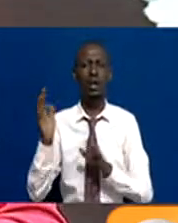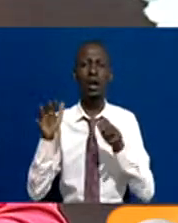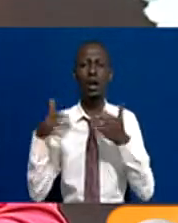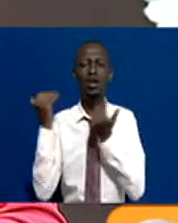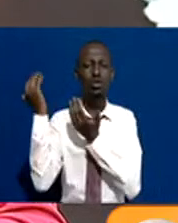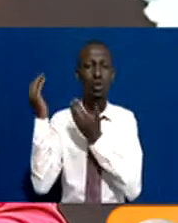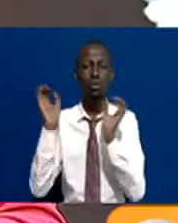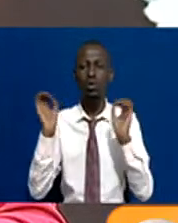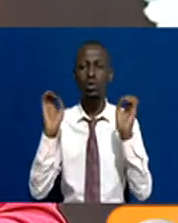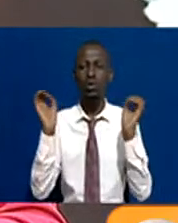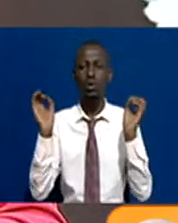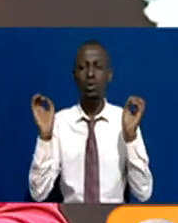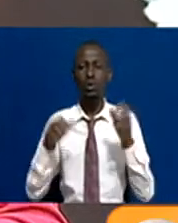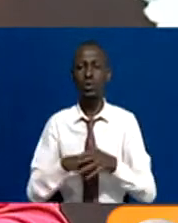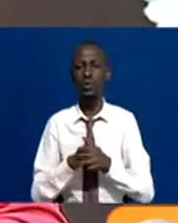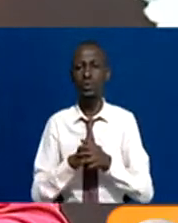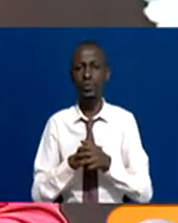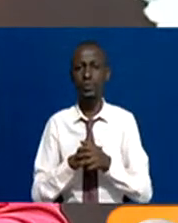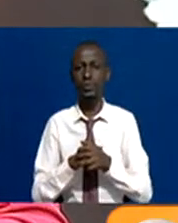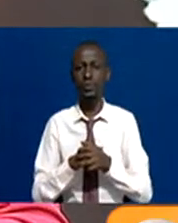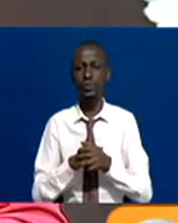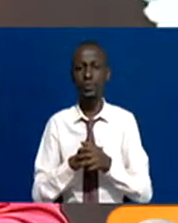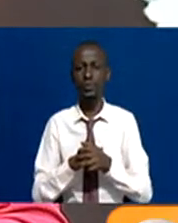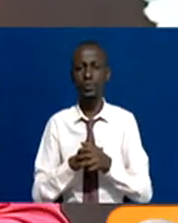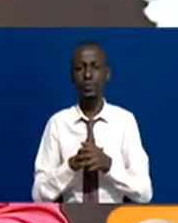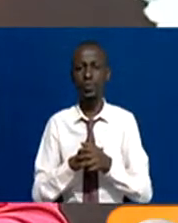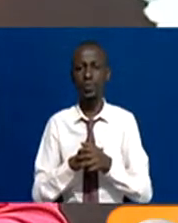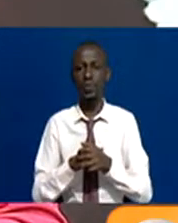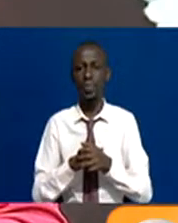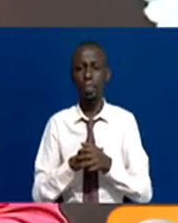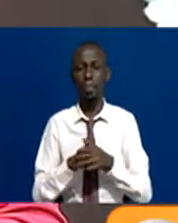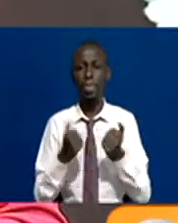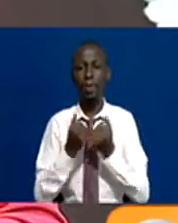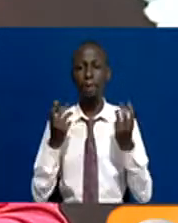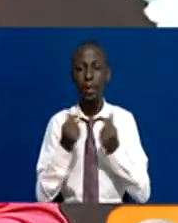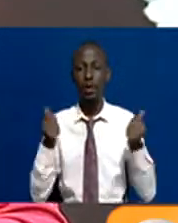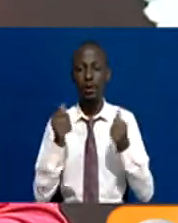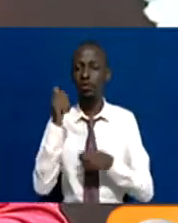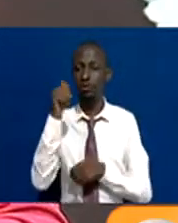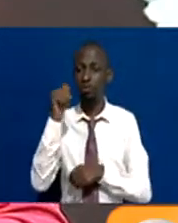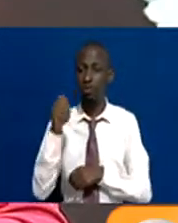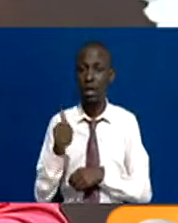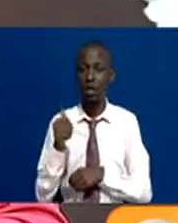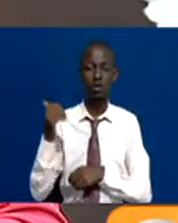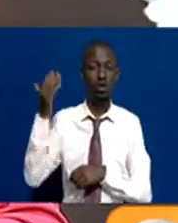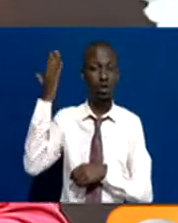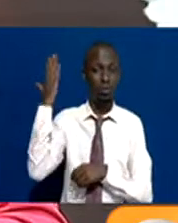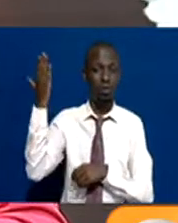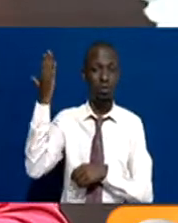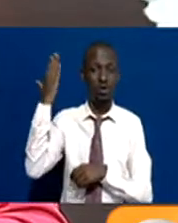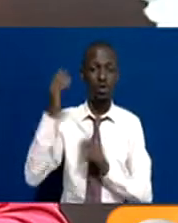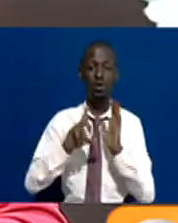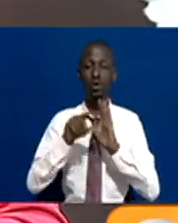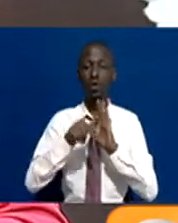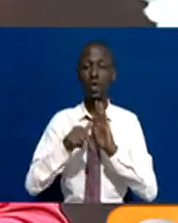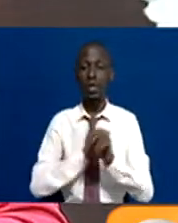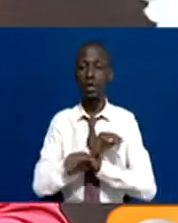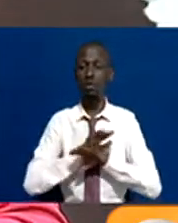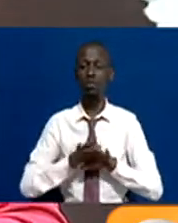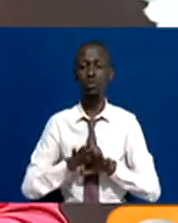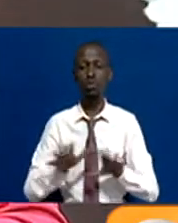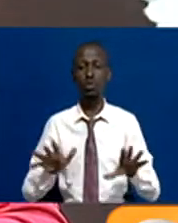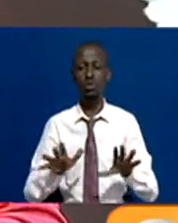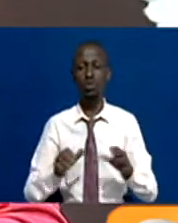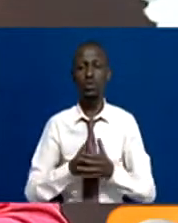hadn't seen that. And because it's not addressed at that time, then it escalates. By the time someone